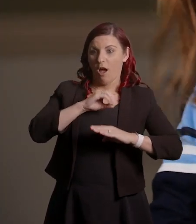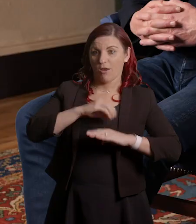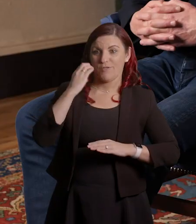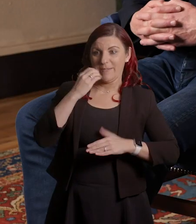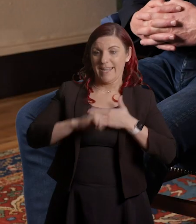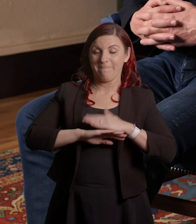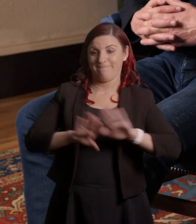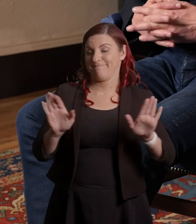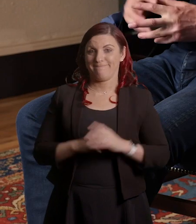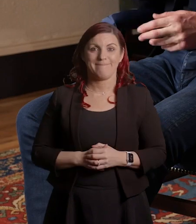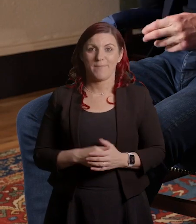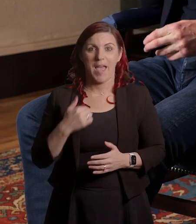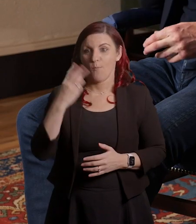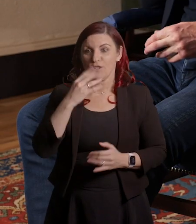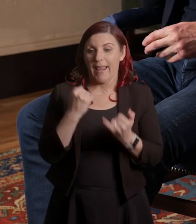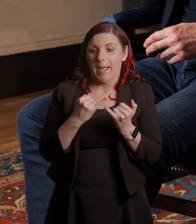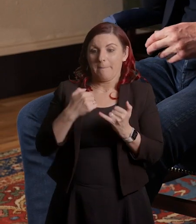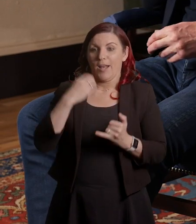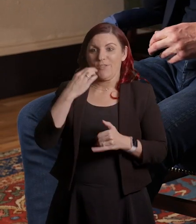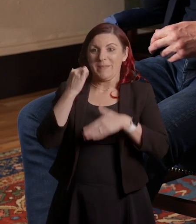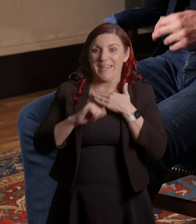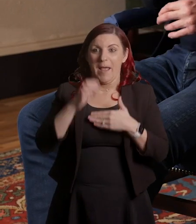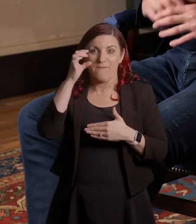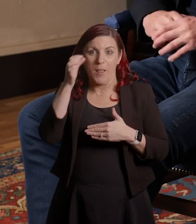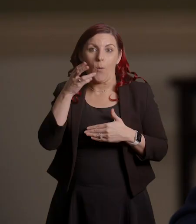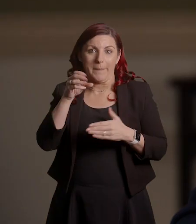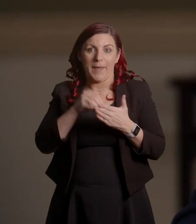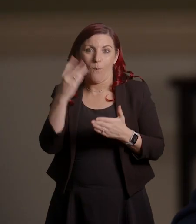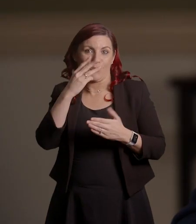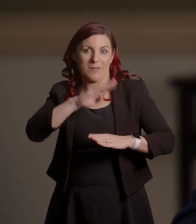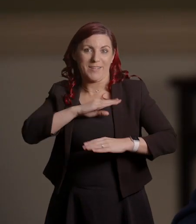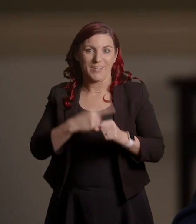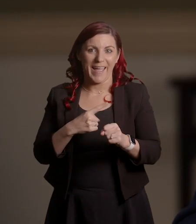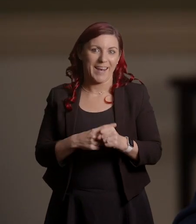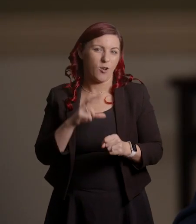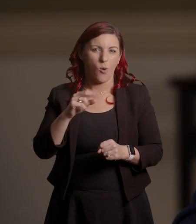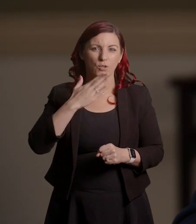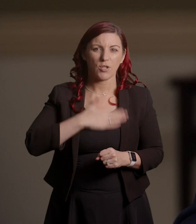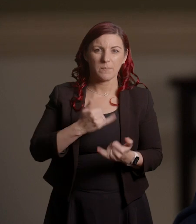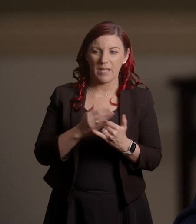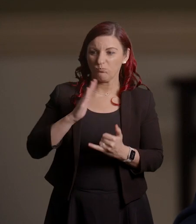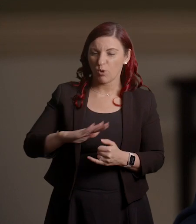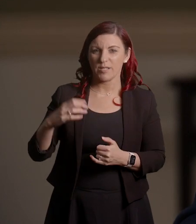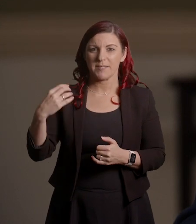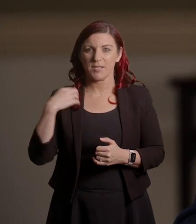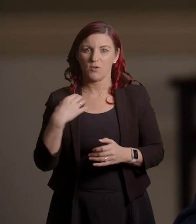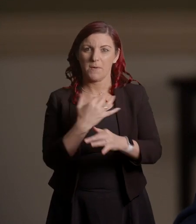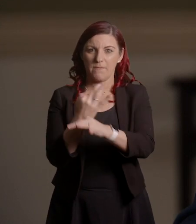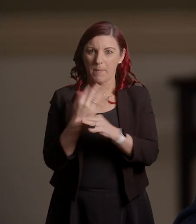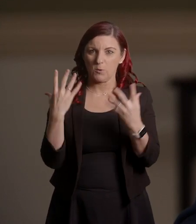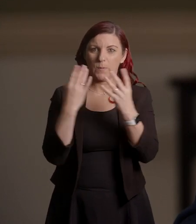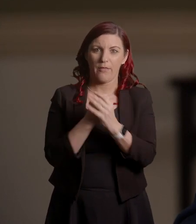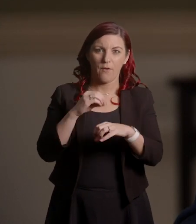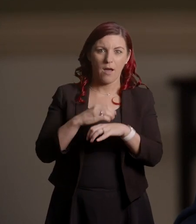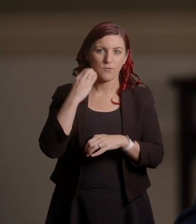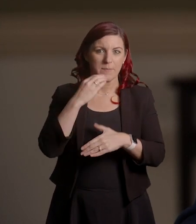on Christmas Day instead of a movie. You can't get away from it, can you? No, it will just be brothers and sisters and